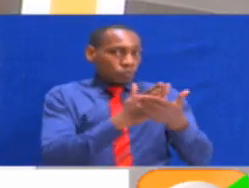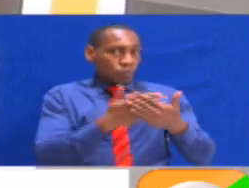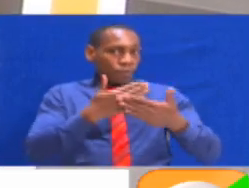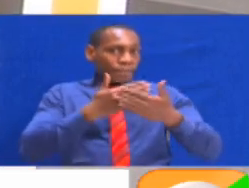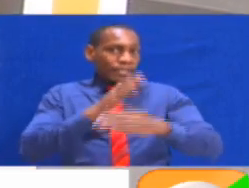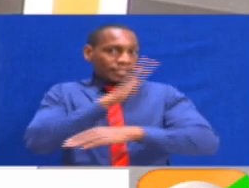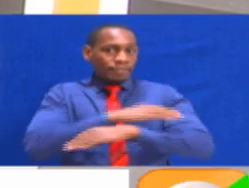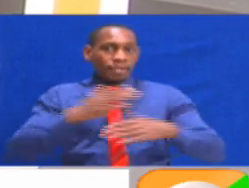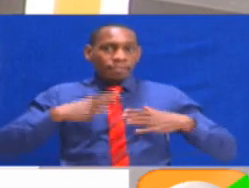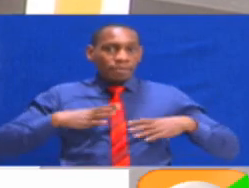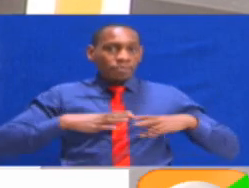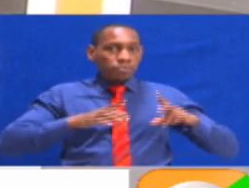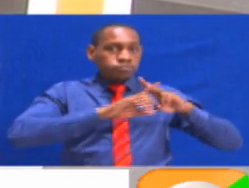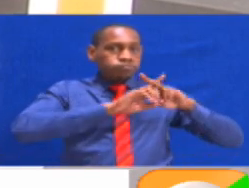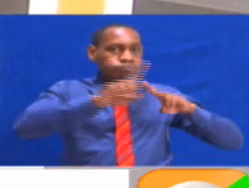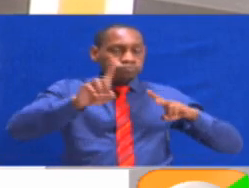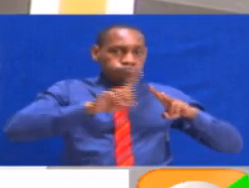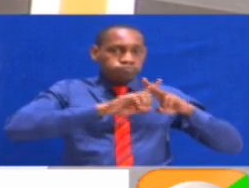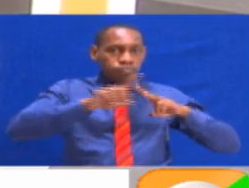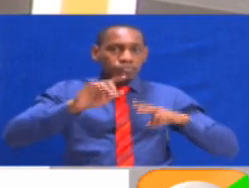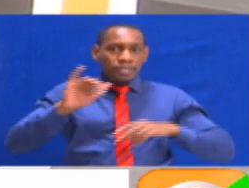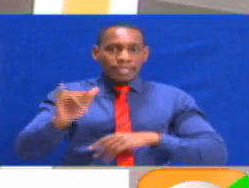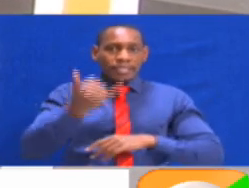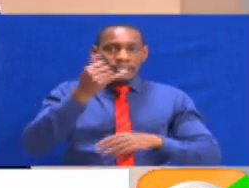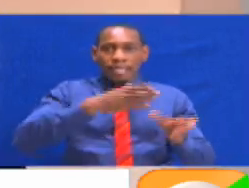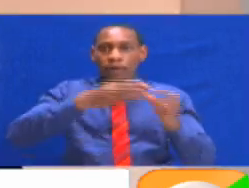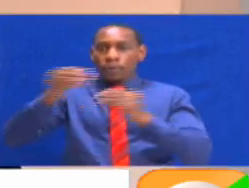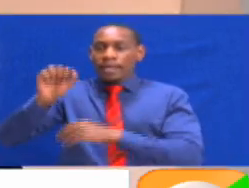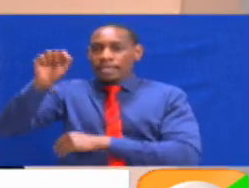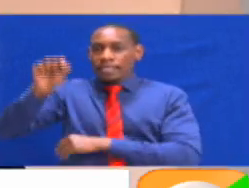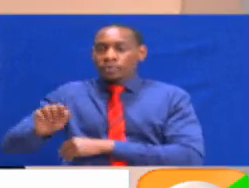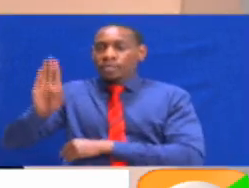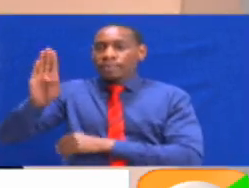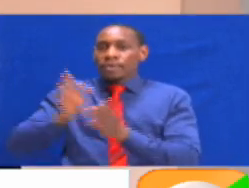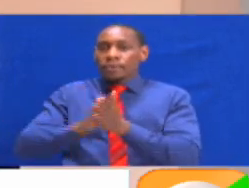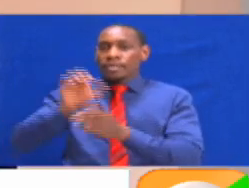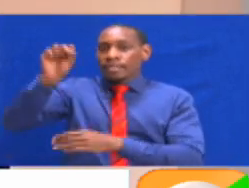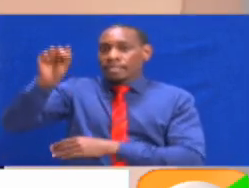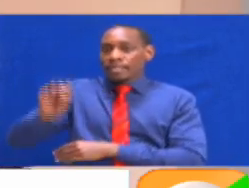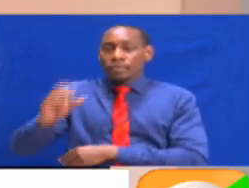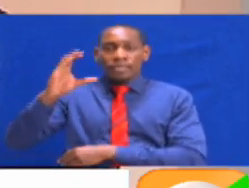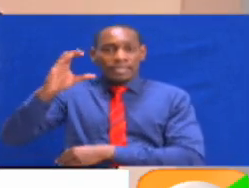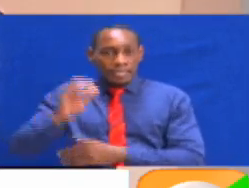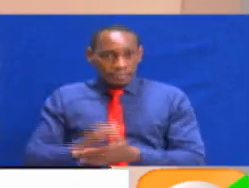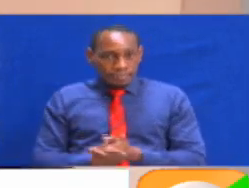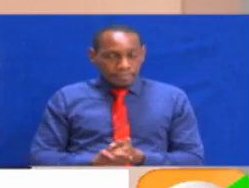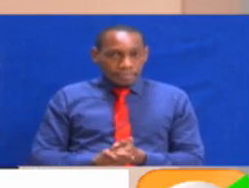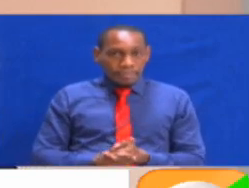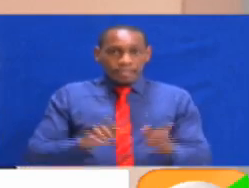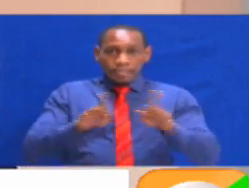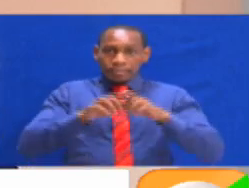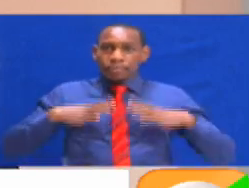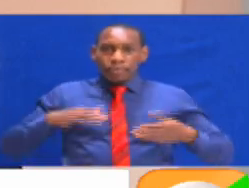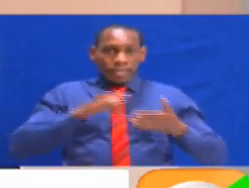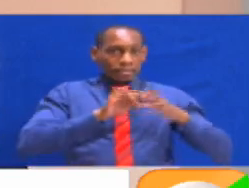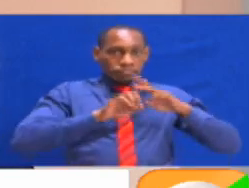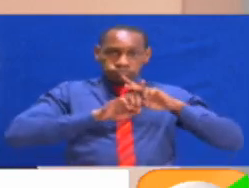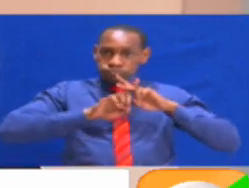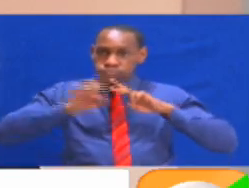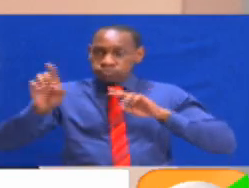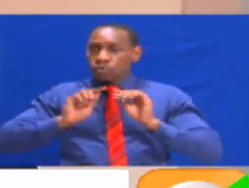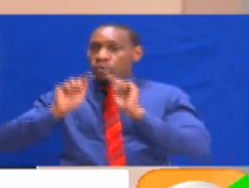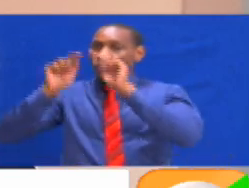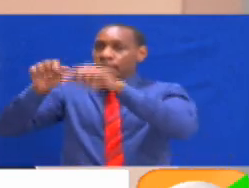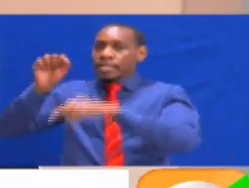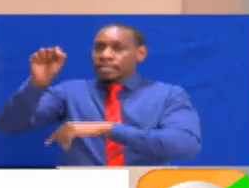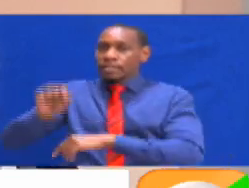people ran away from Eastleigh to South B and South C. Yeah. So some of the guys who ran to South B